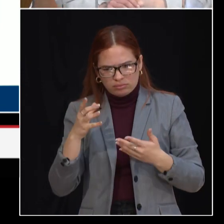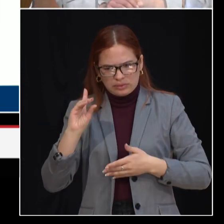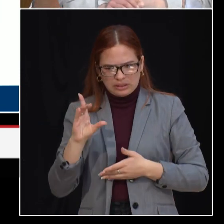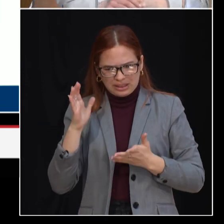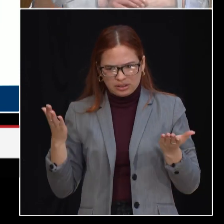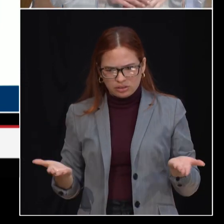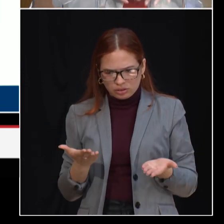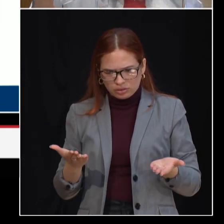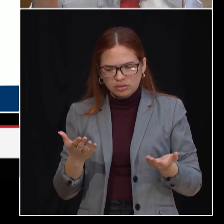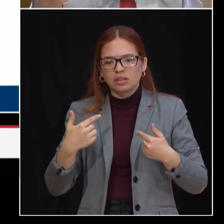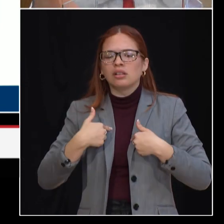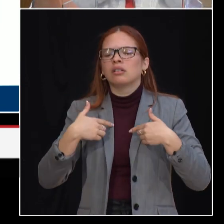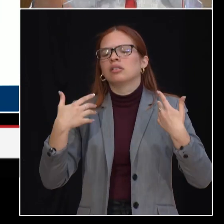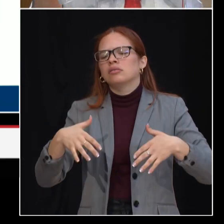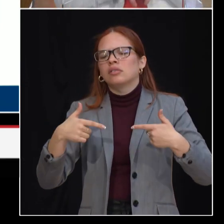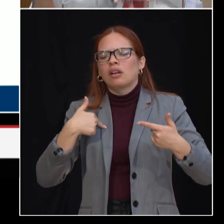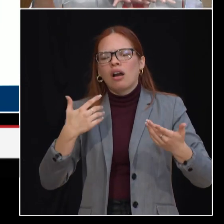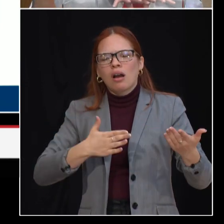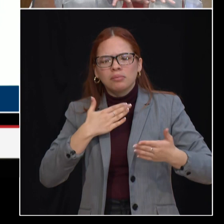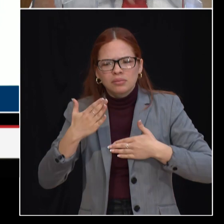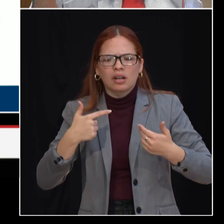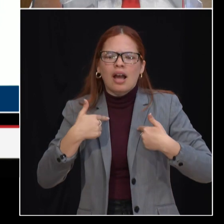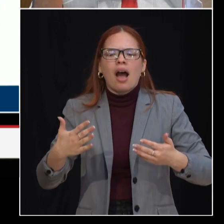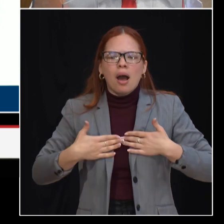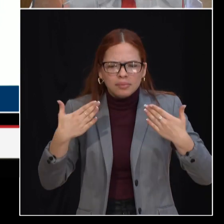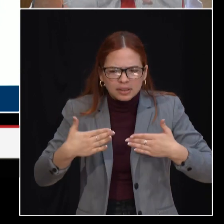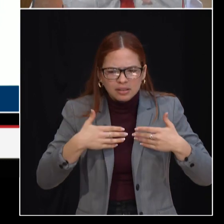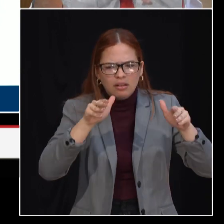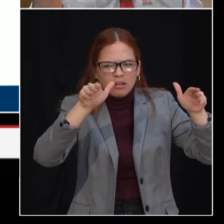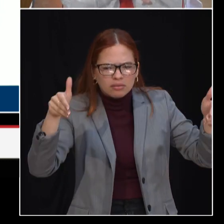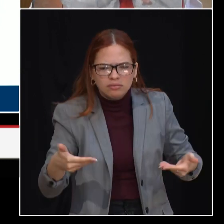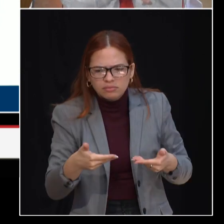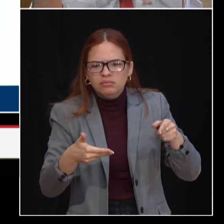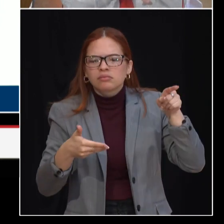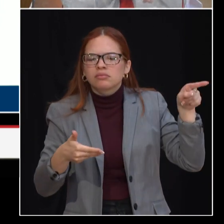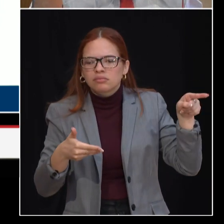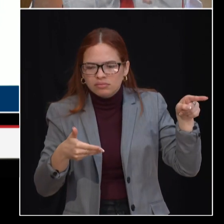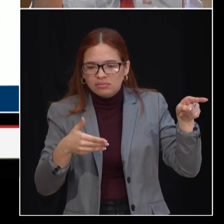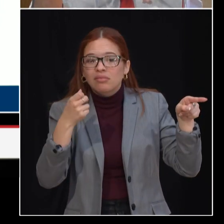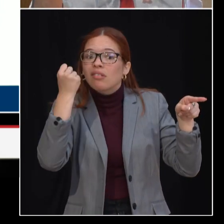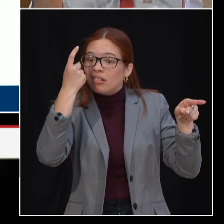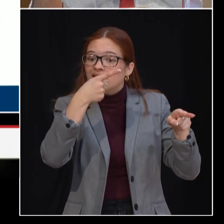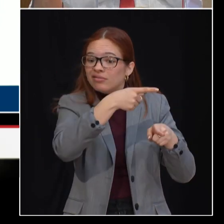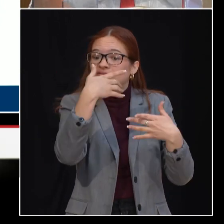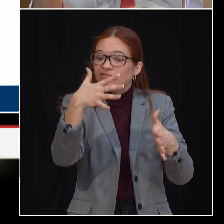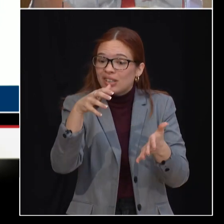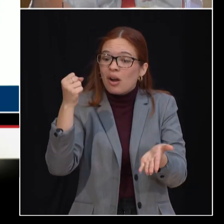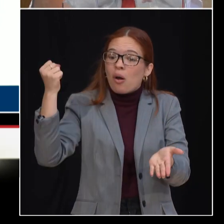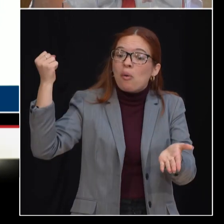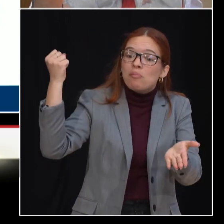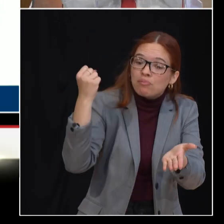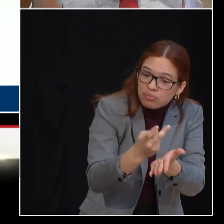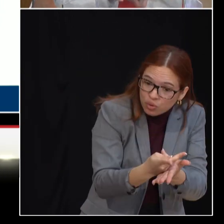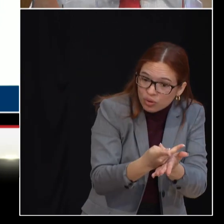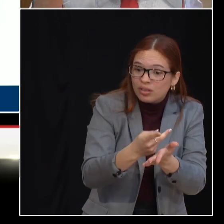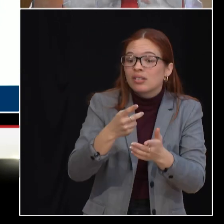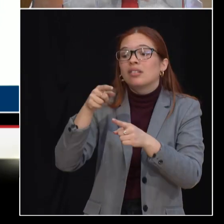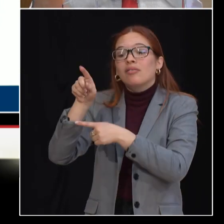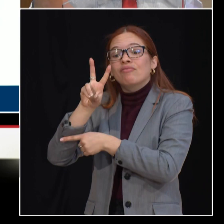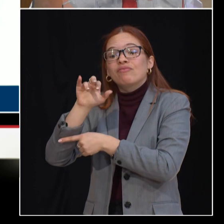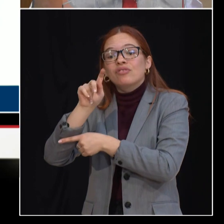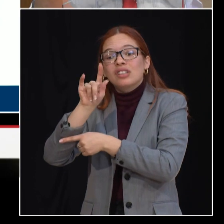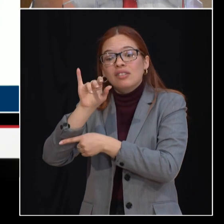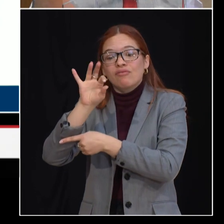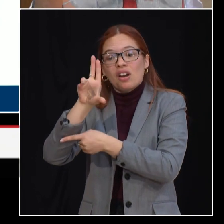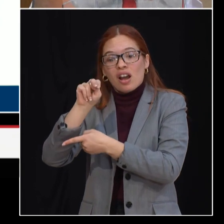to welcome a few companies that have been approved for the Vitality Fund, who have